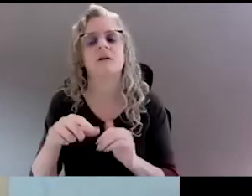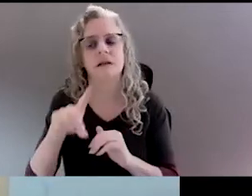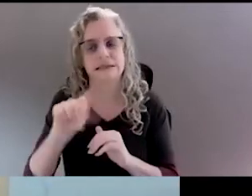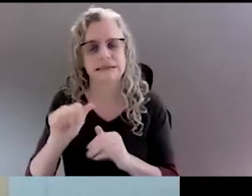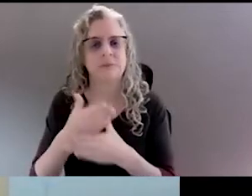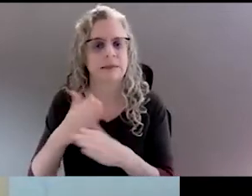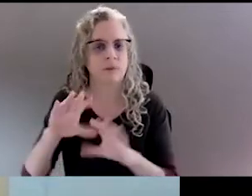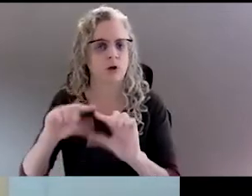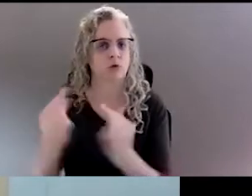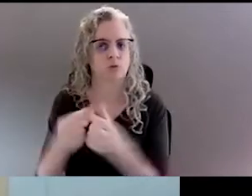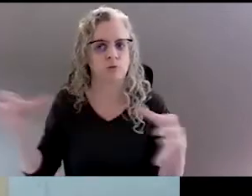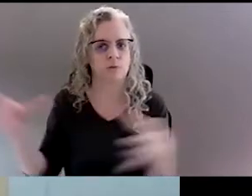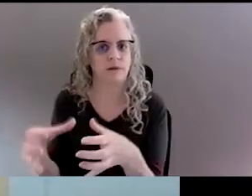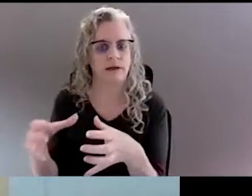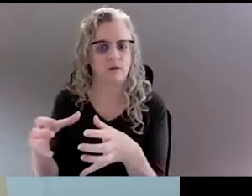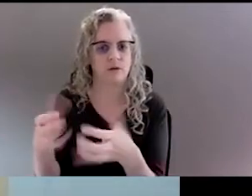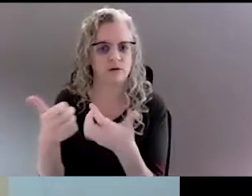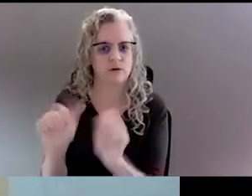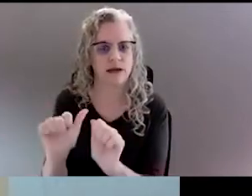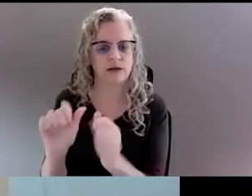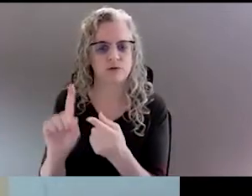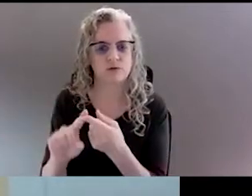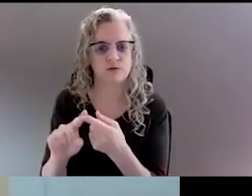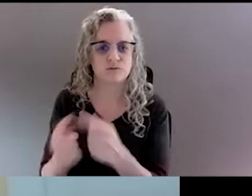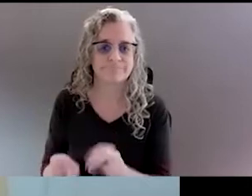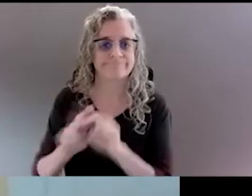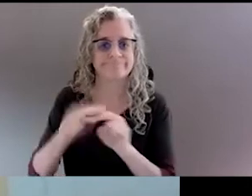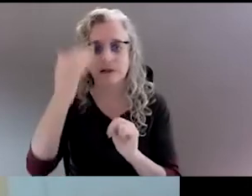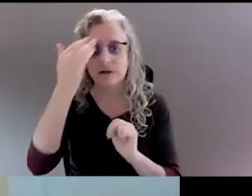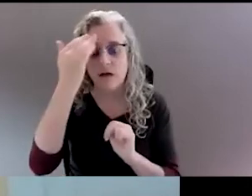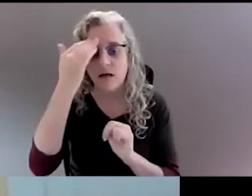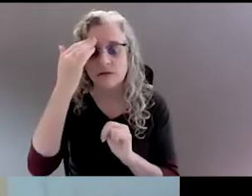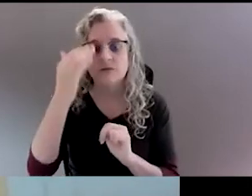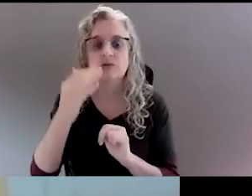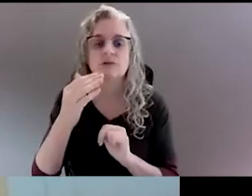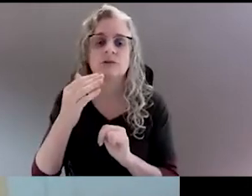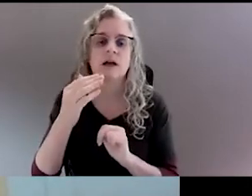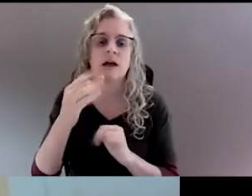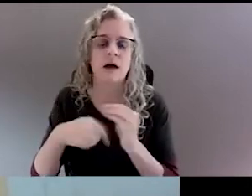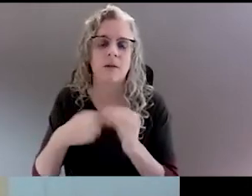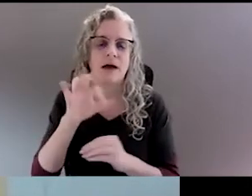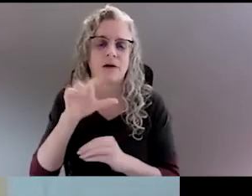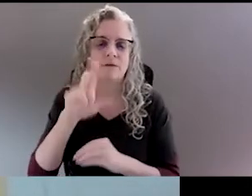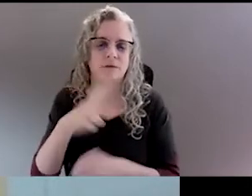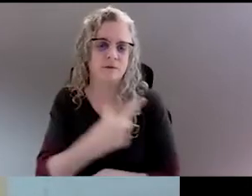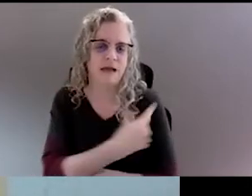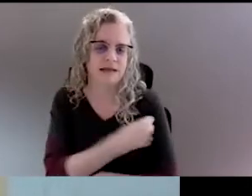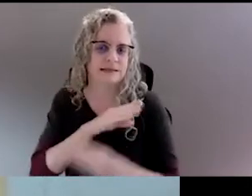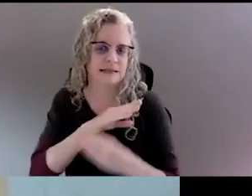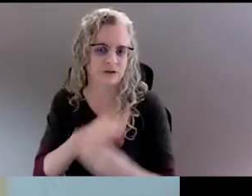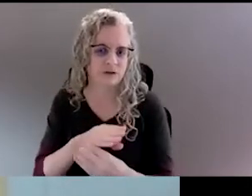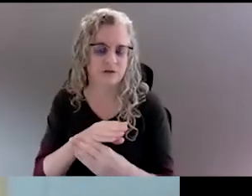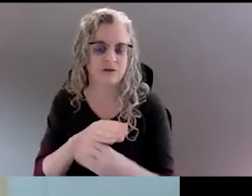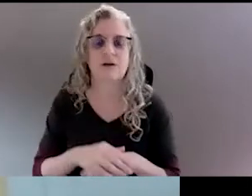the knowledge and to increase flu vaccination this season, with the goal of ensuring access and